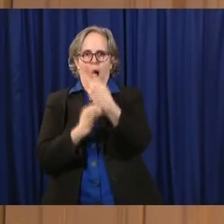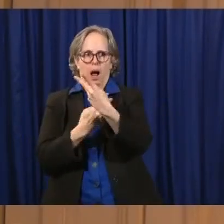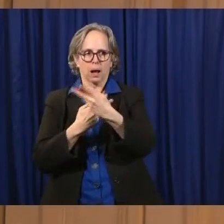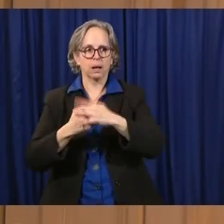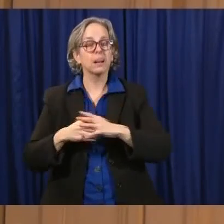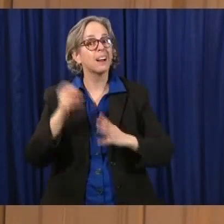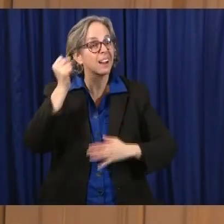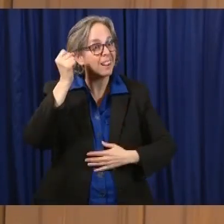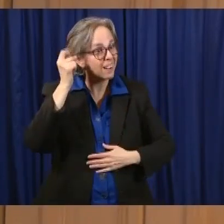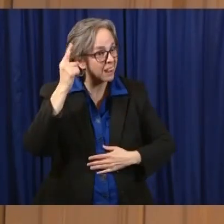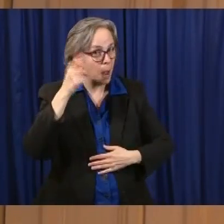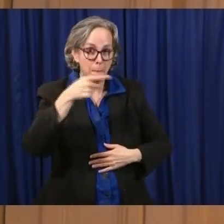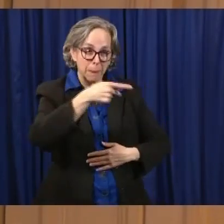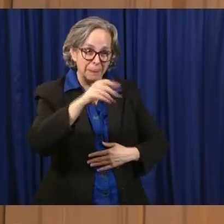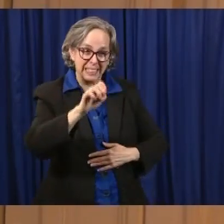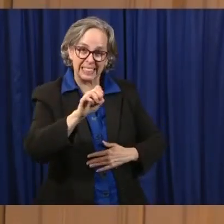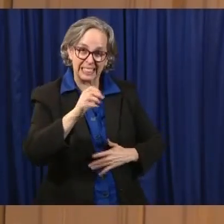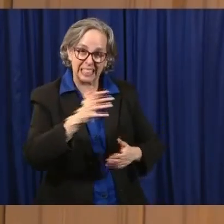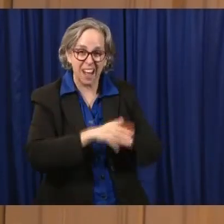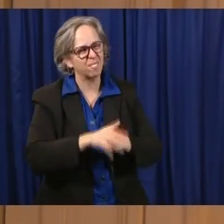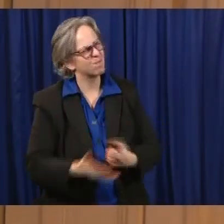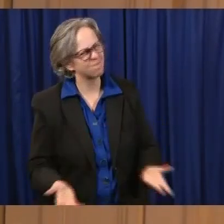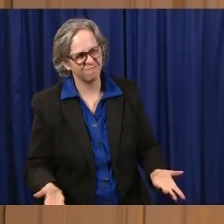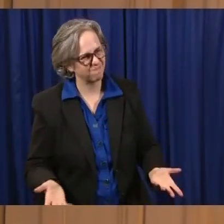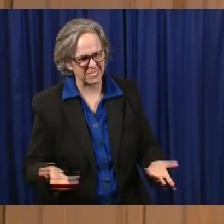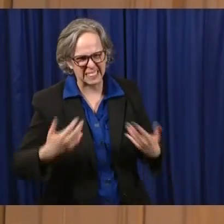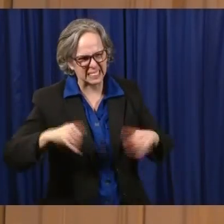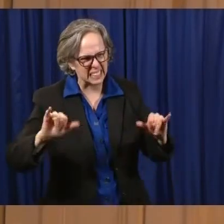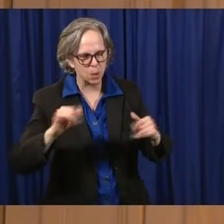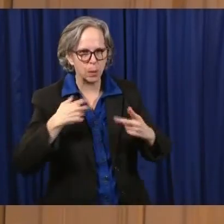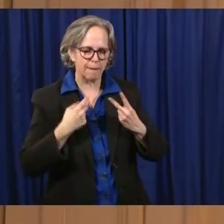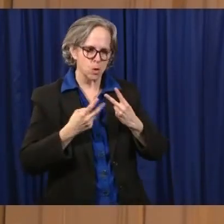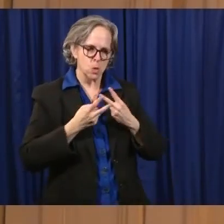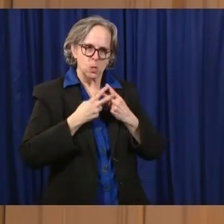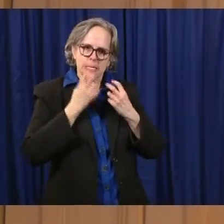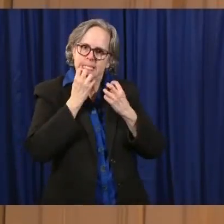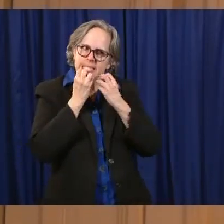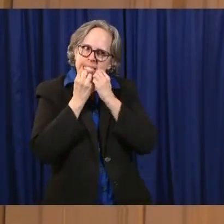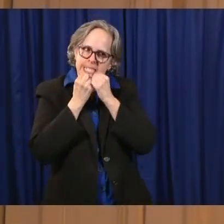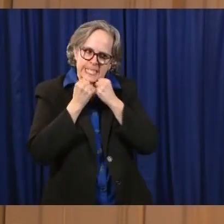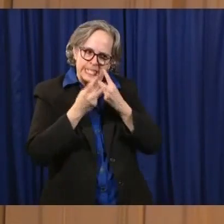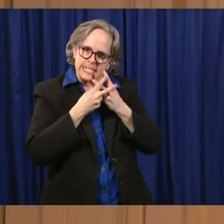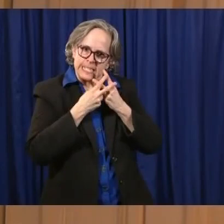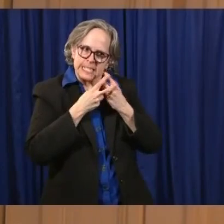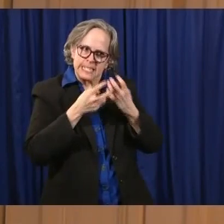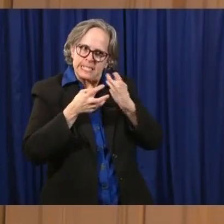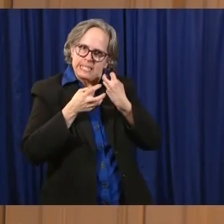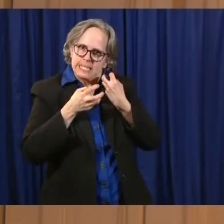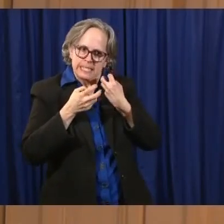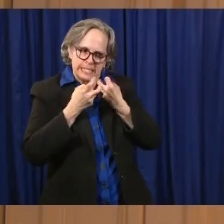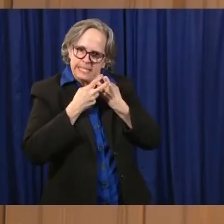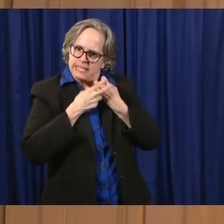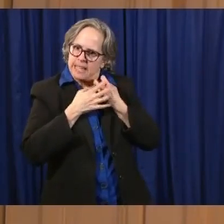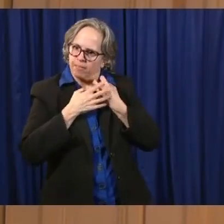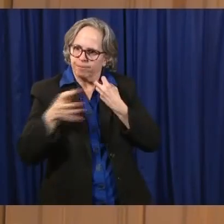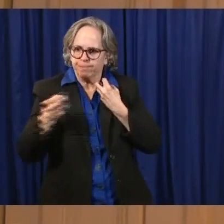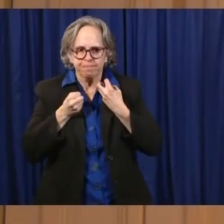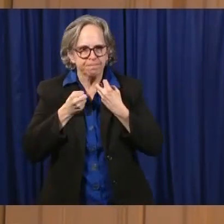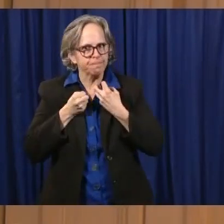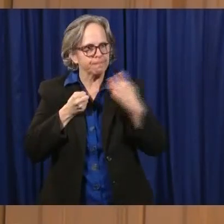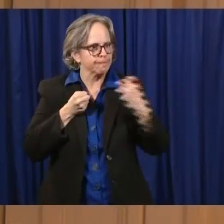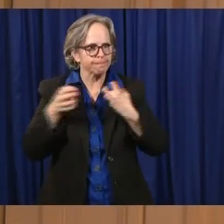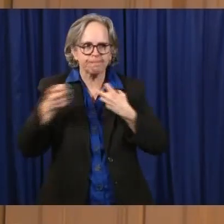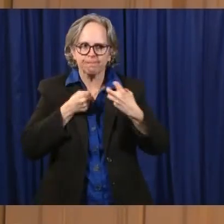shortage of PPE, and so we have to be conserving and be careful about our choices, so that is available to the people on the front